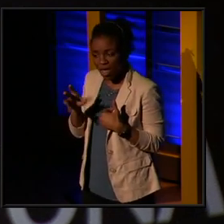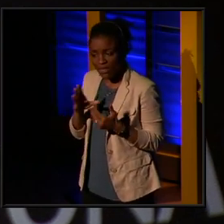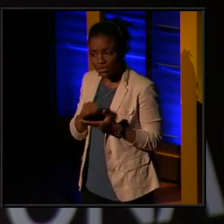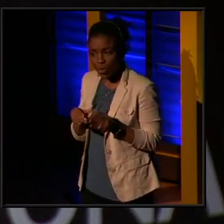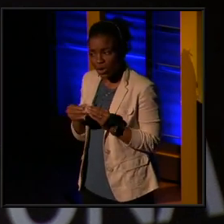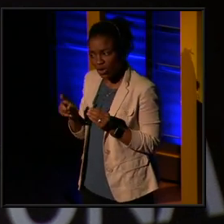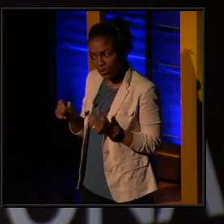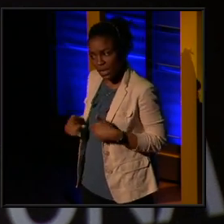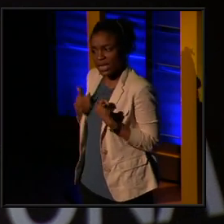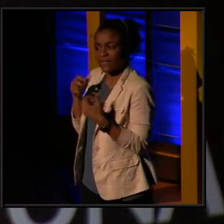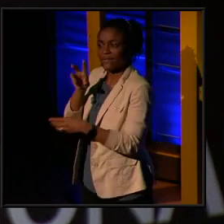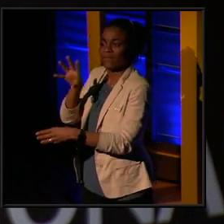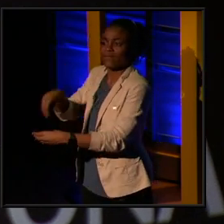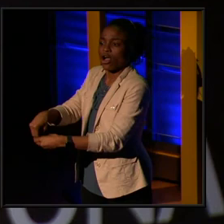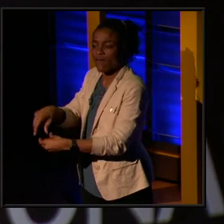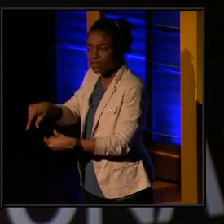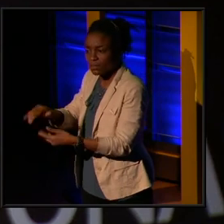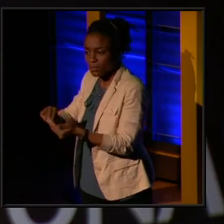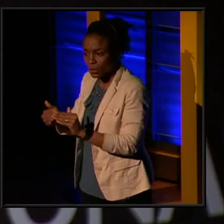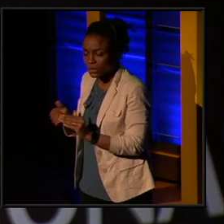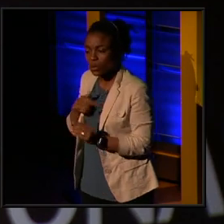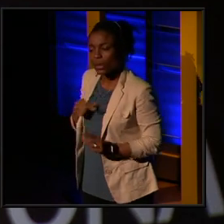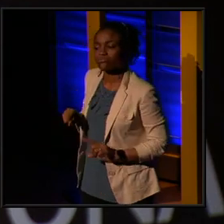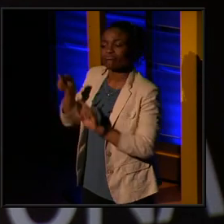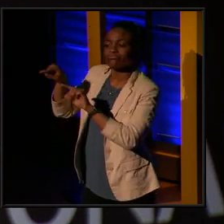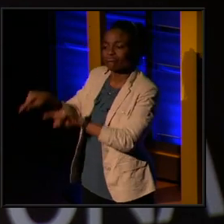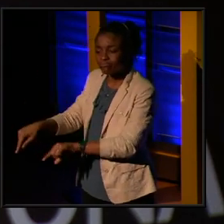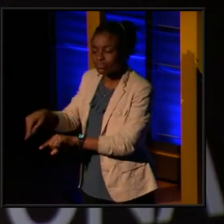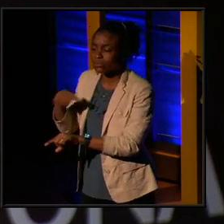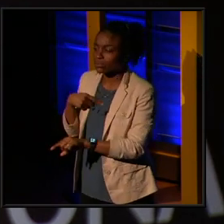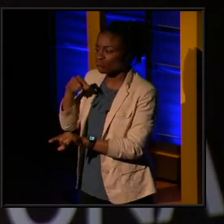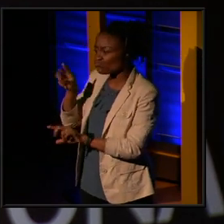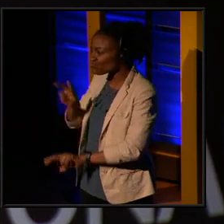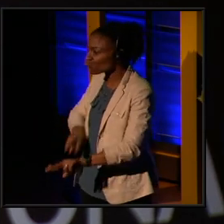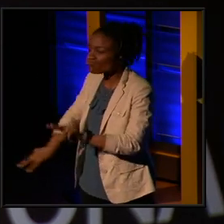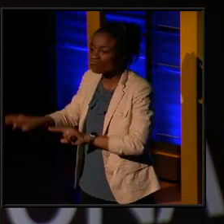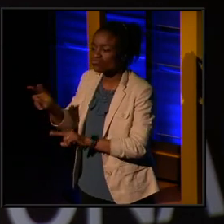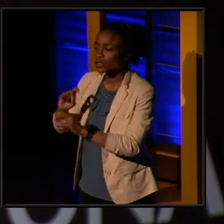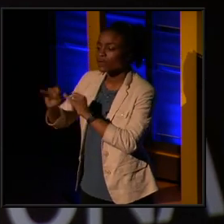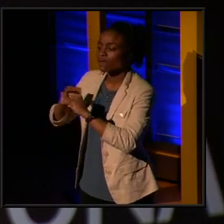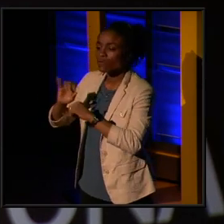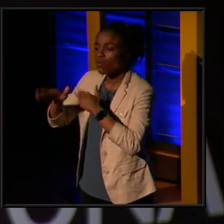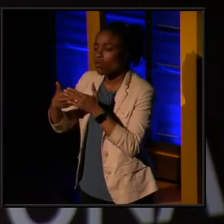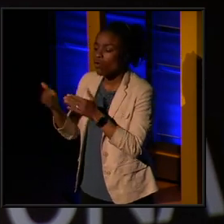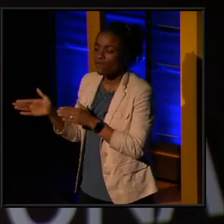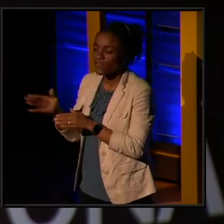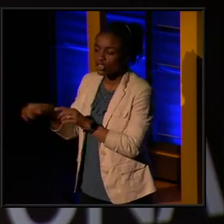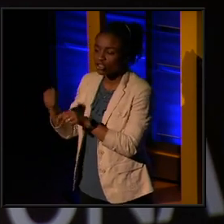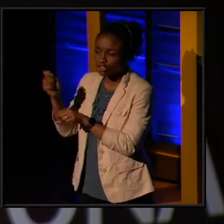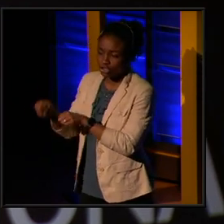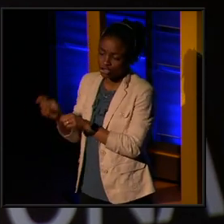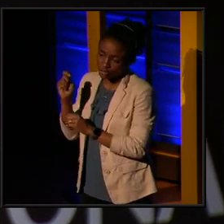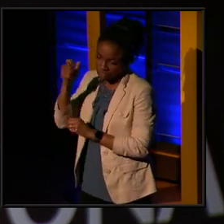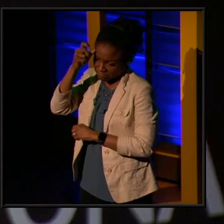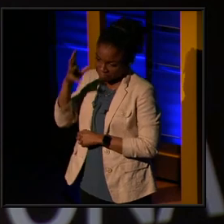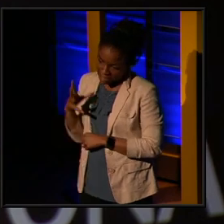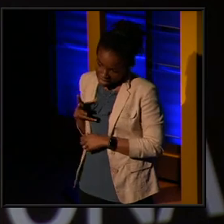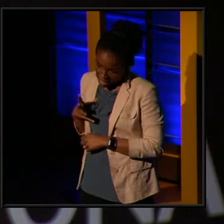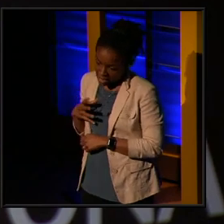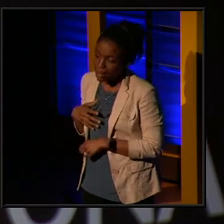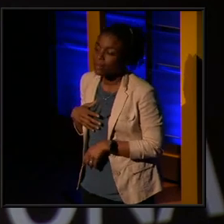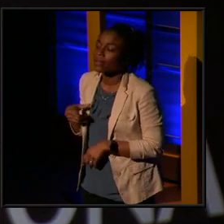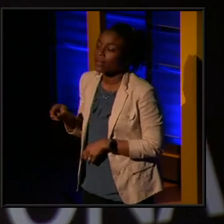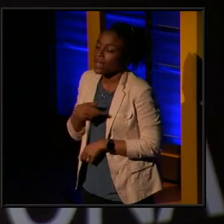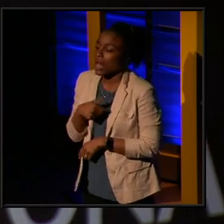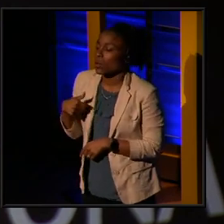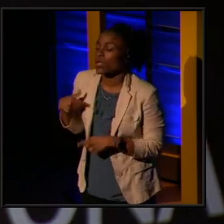into these villages, especially in the Lamu Archipelago, and we were interviewing old fishermen, and we were trying to find out old stories of humpback